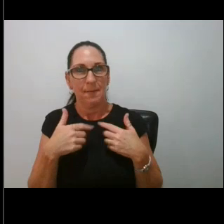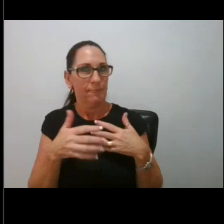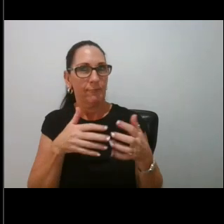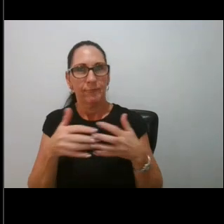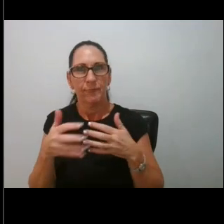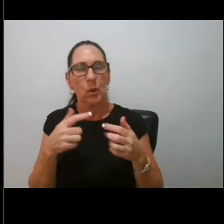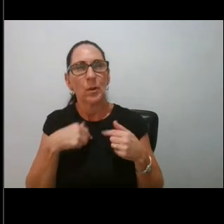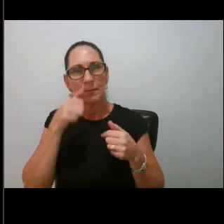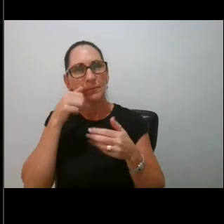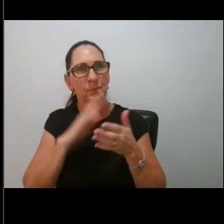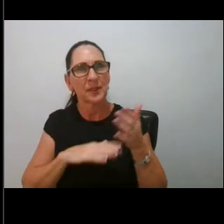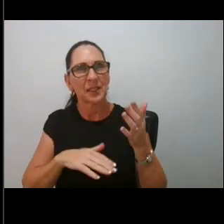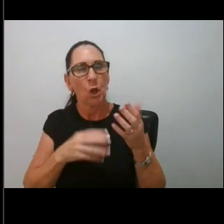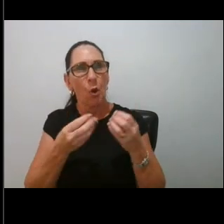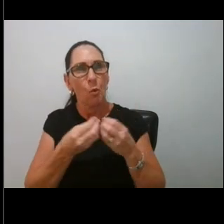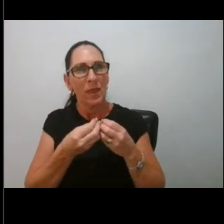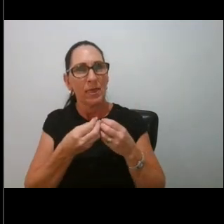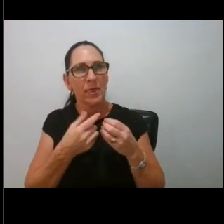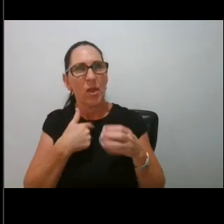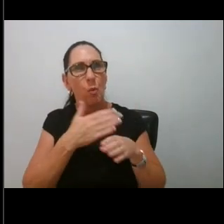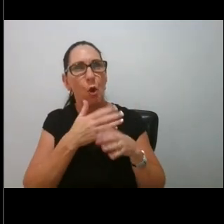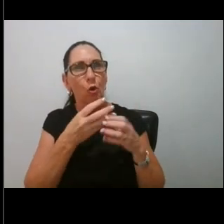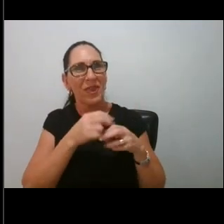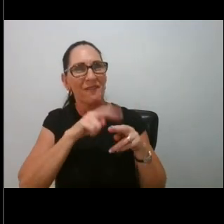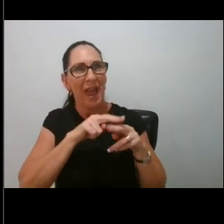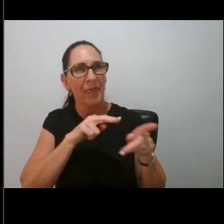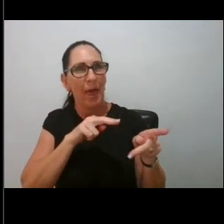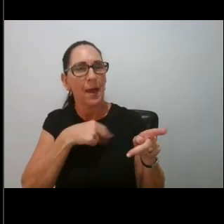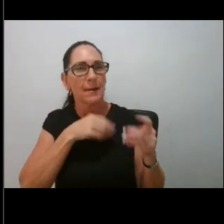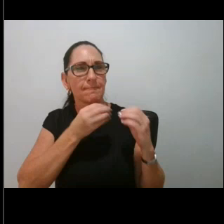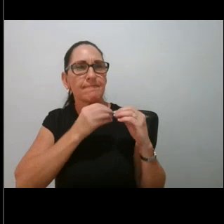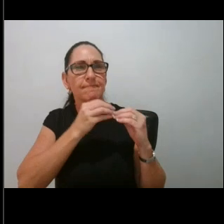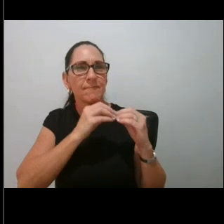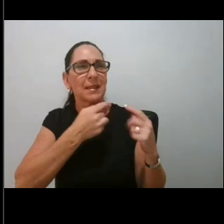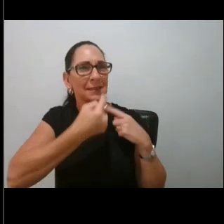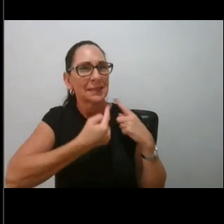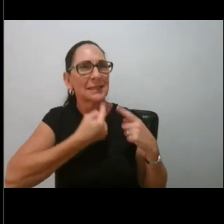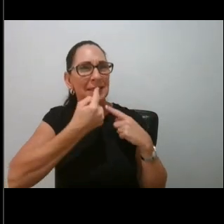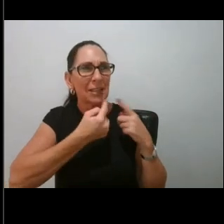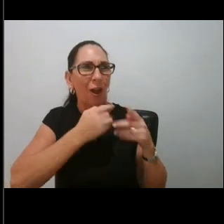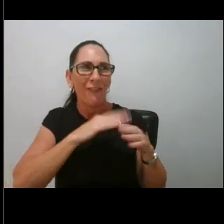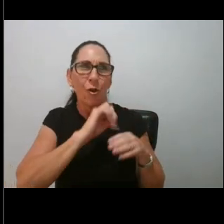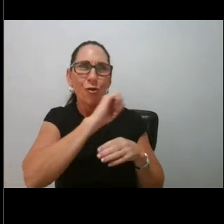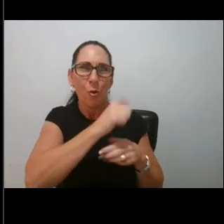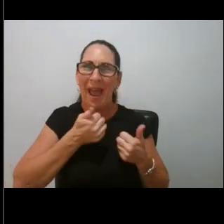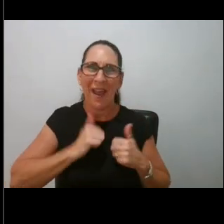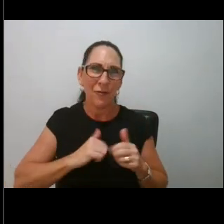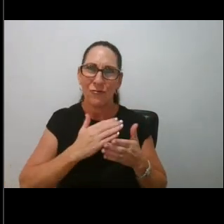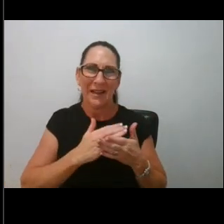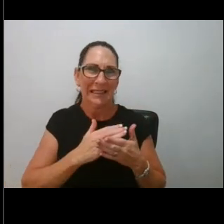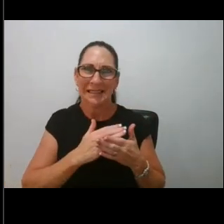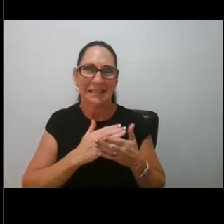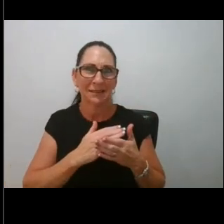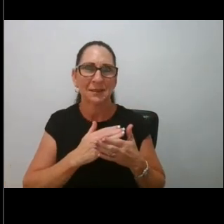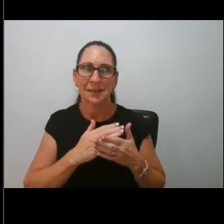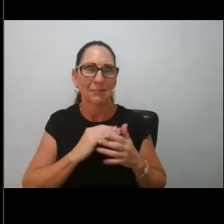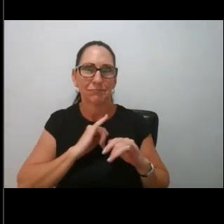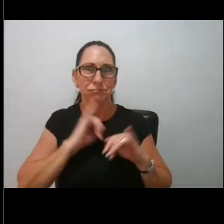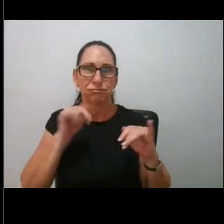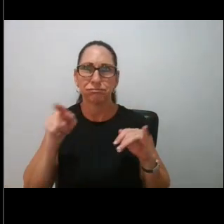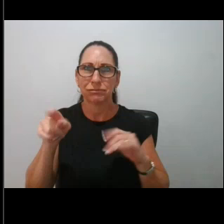him in terms of growing his insight into his own behaviour and also how she'd been impacted and his level